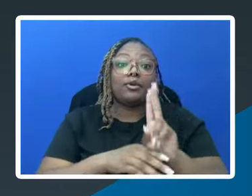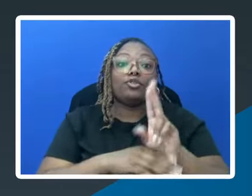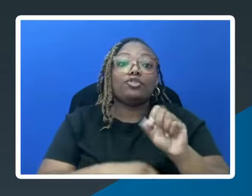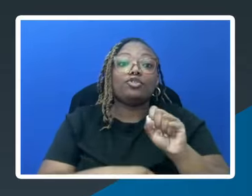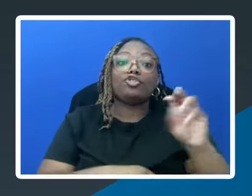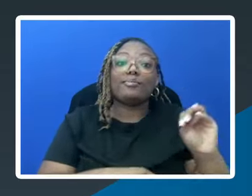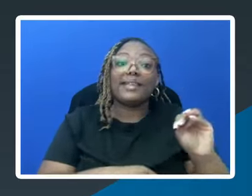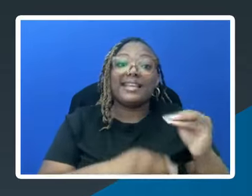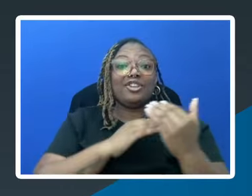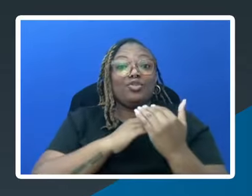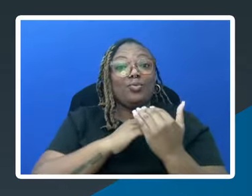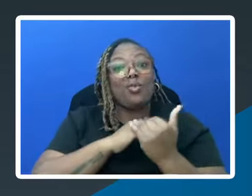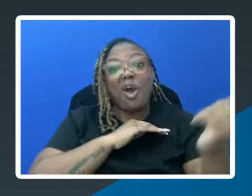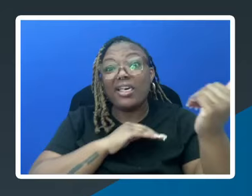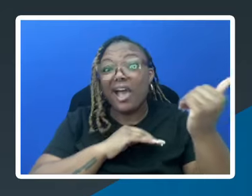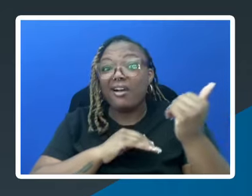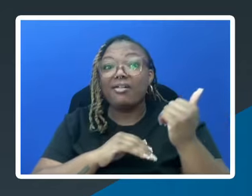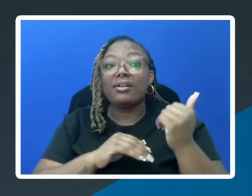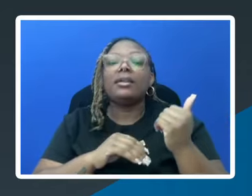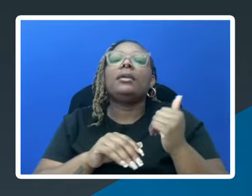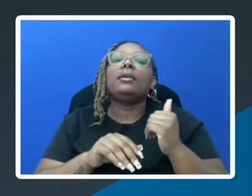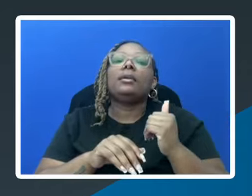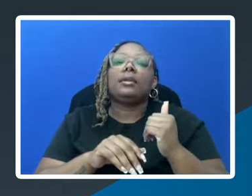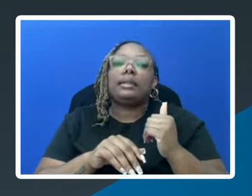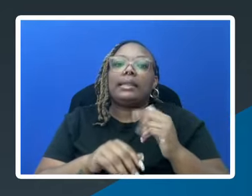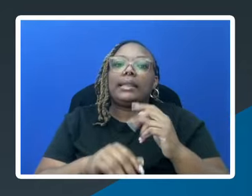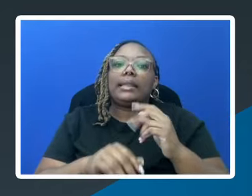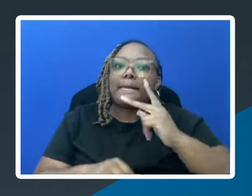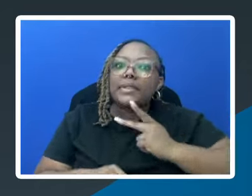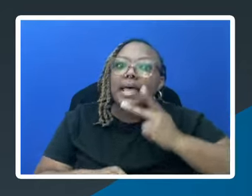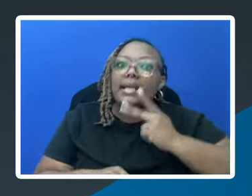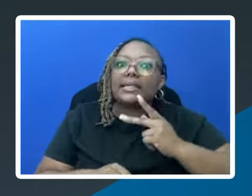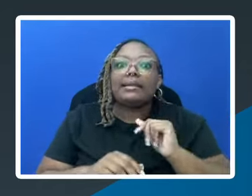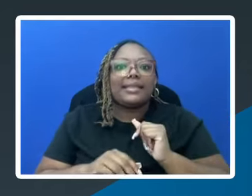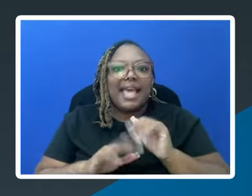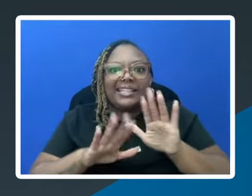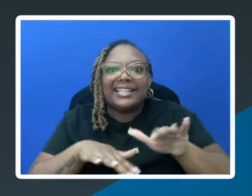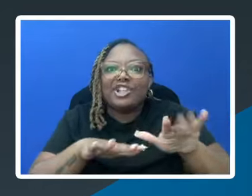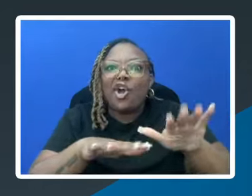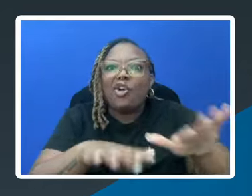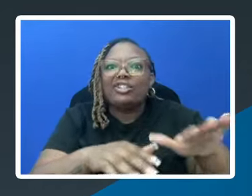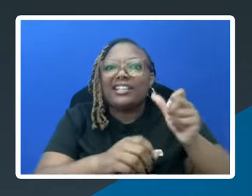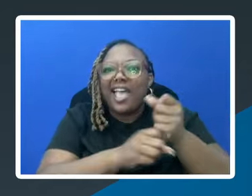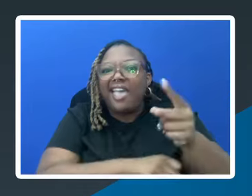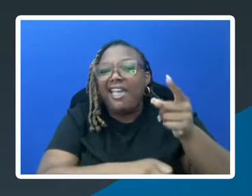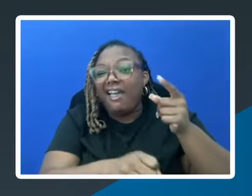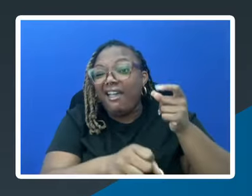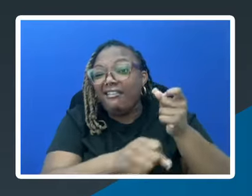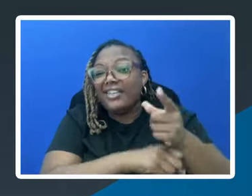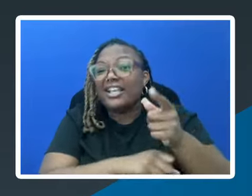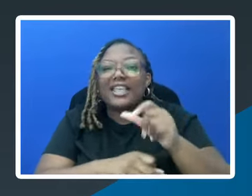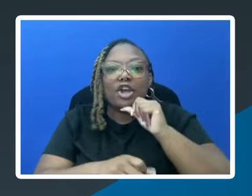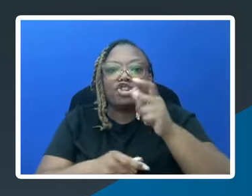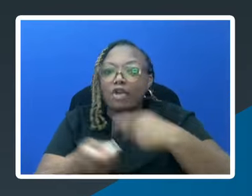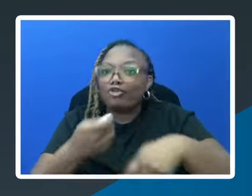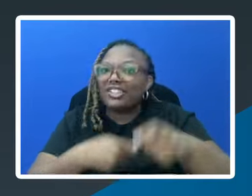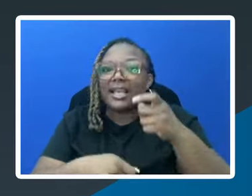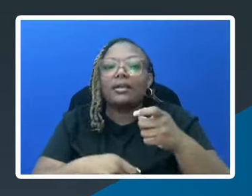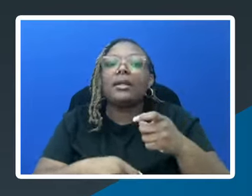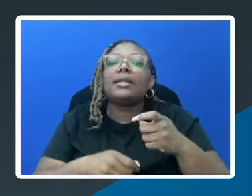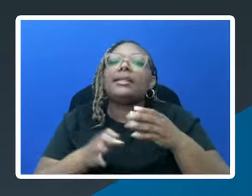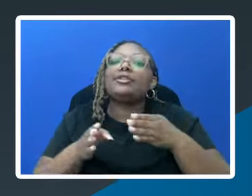out the amount of plastic that we put into the oceans every year that aren't recycled. These are ways that we can learn. We can be